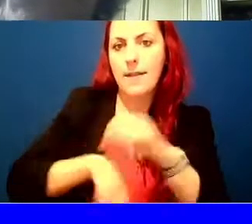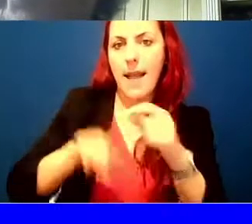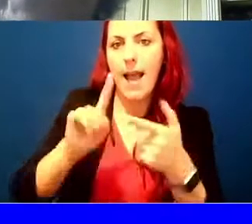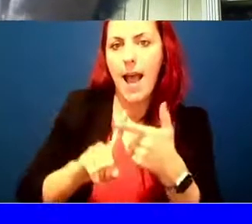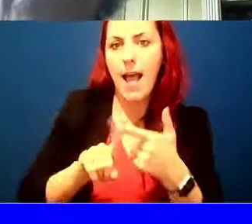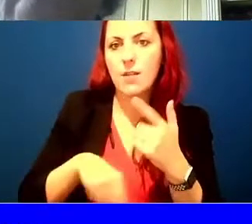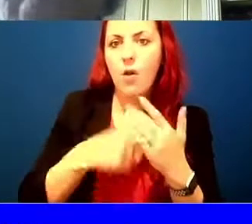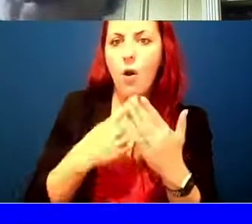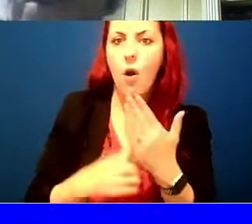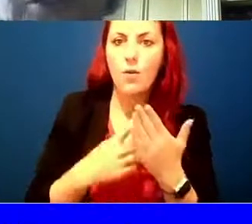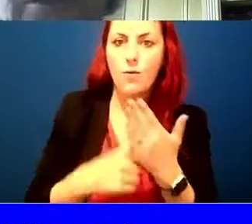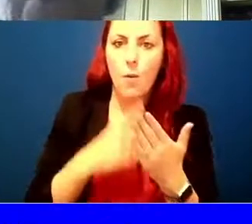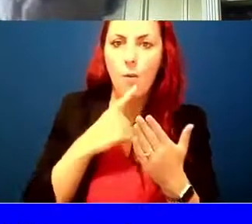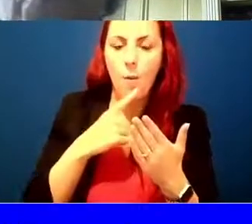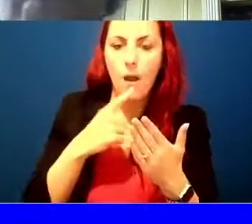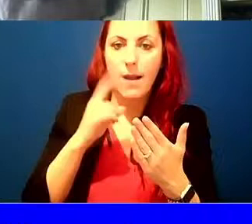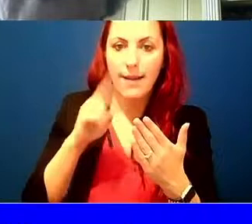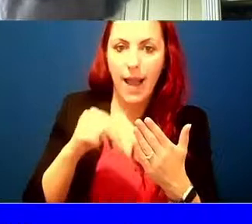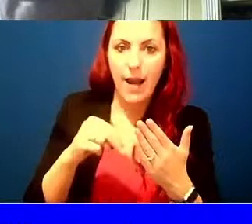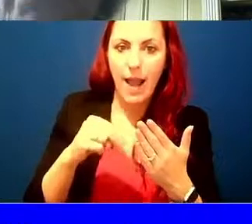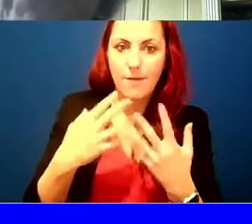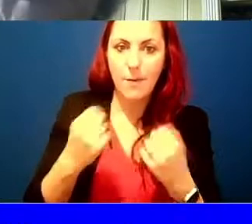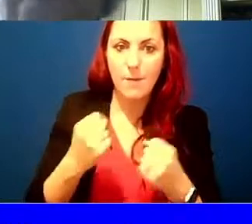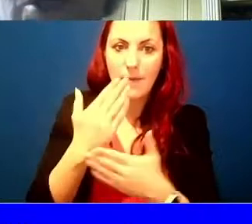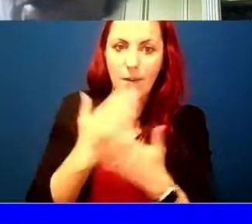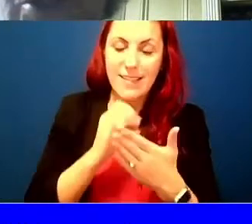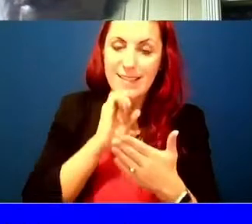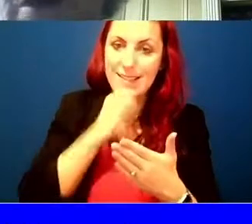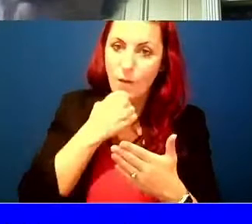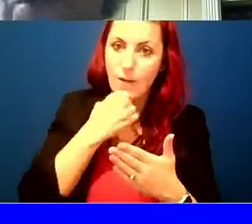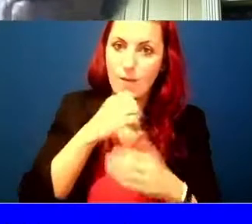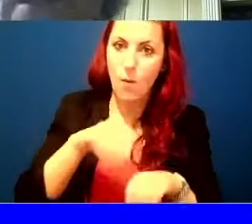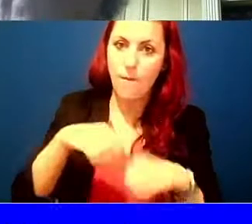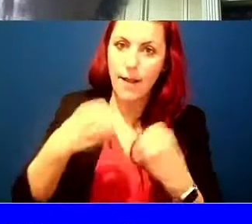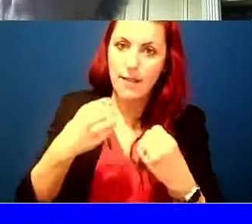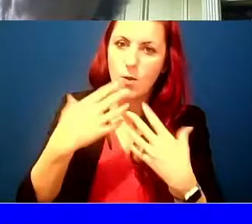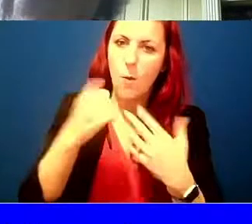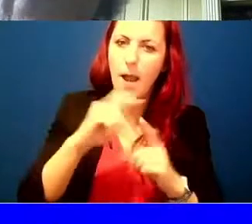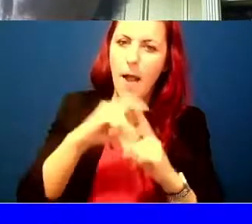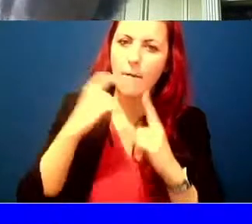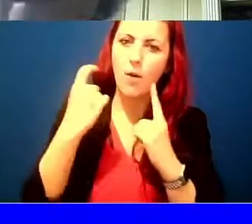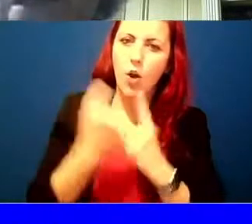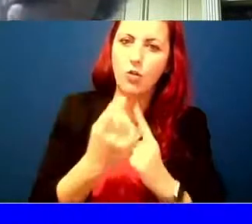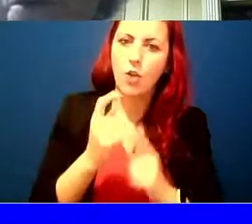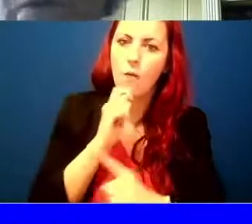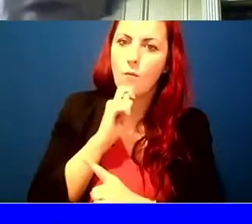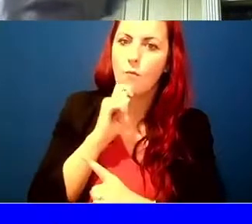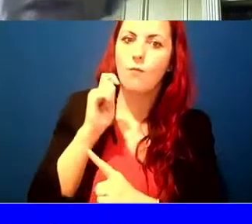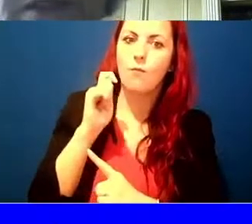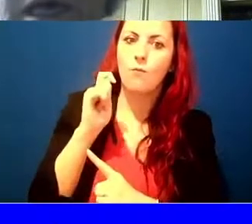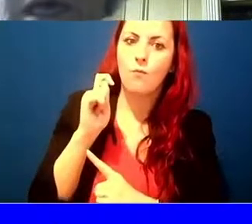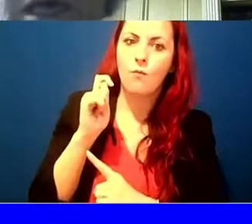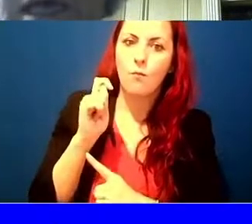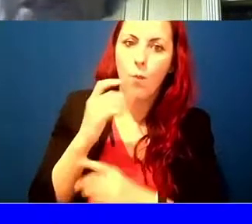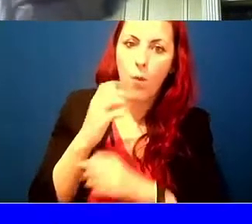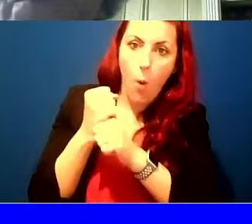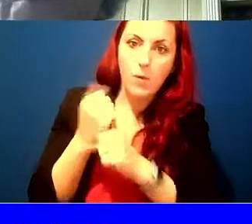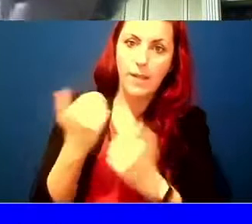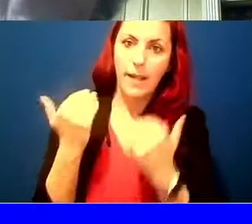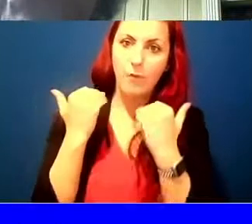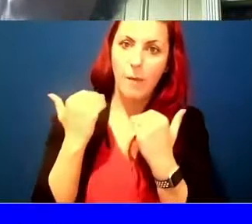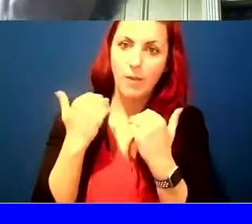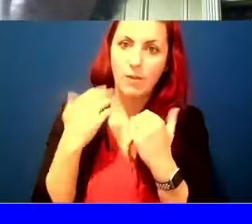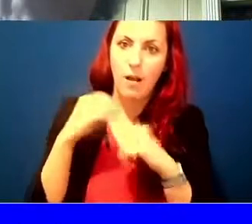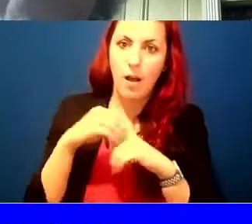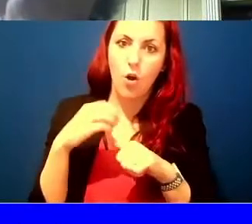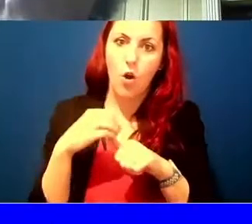are very serious offences. But we have a culture of withholding information for many other offences and abuses,